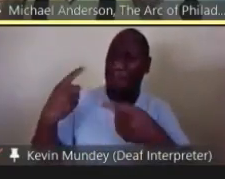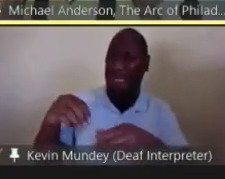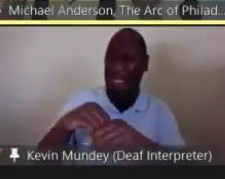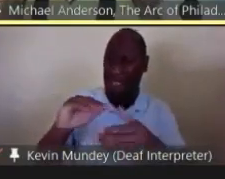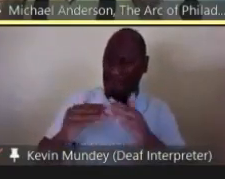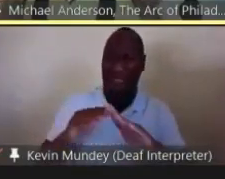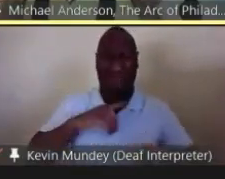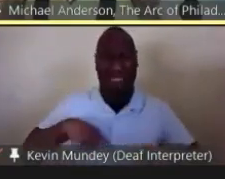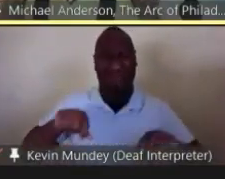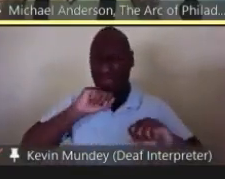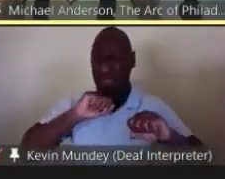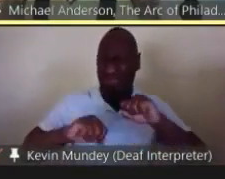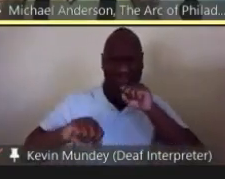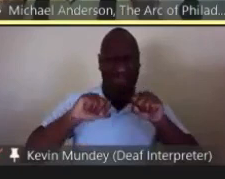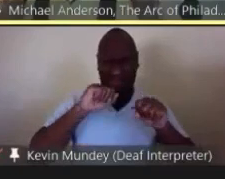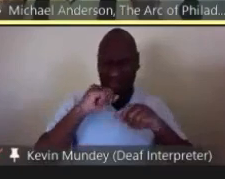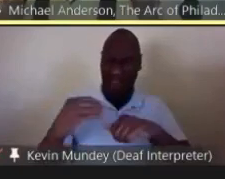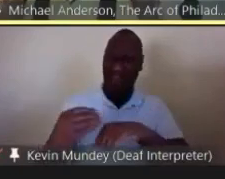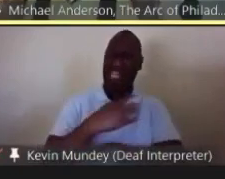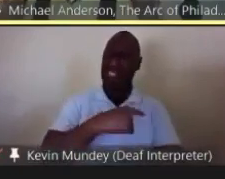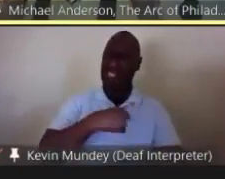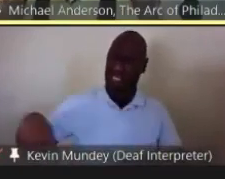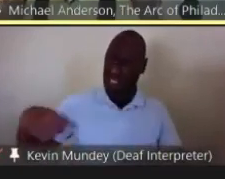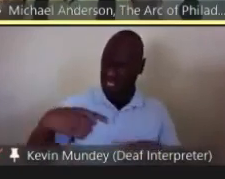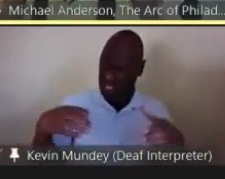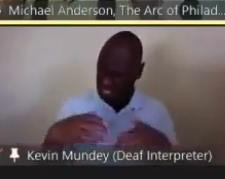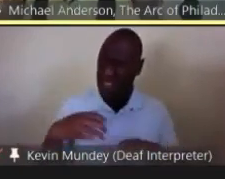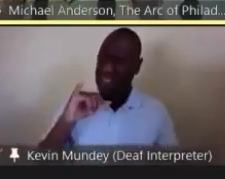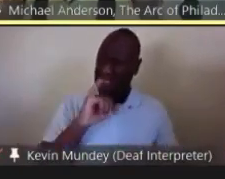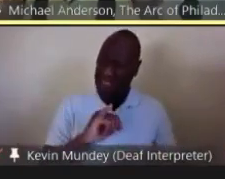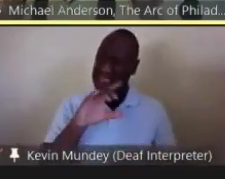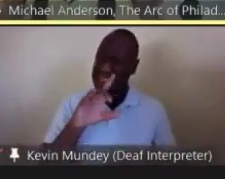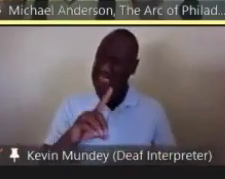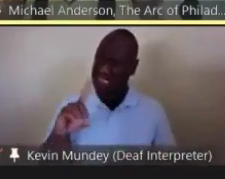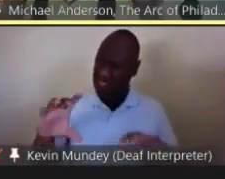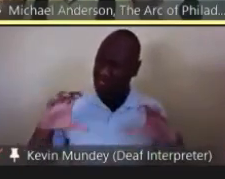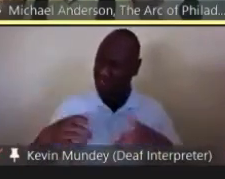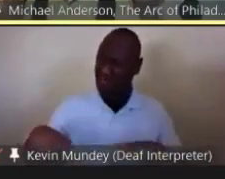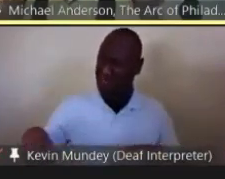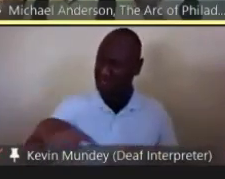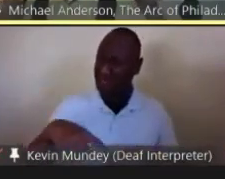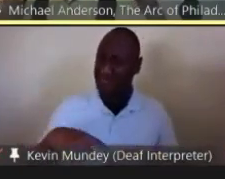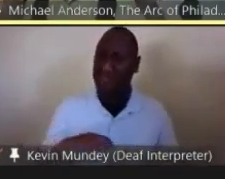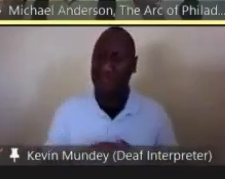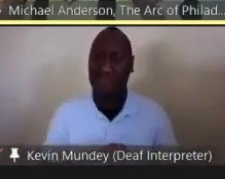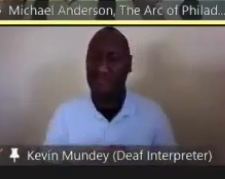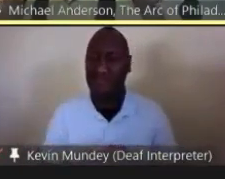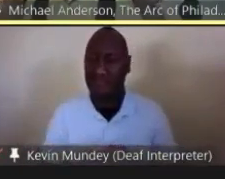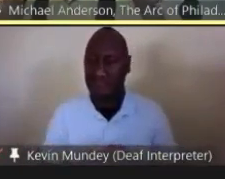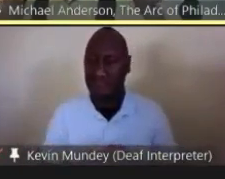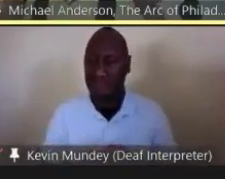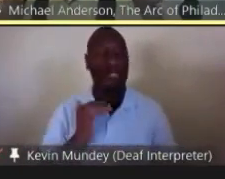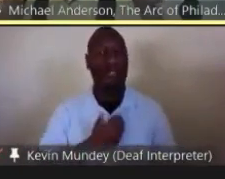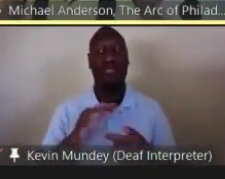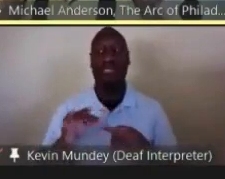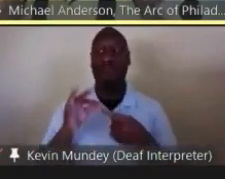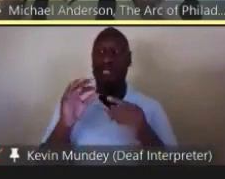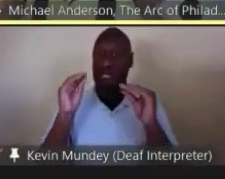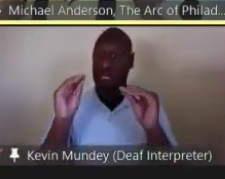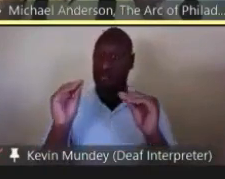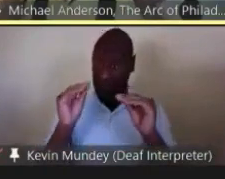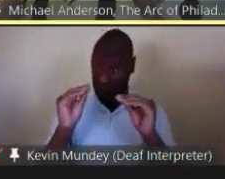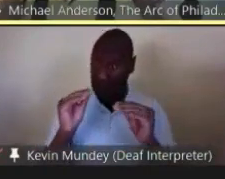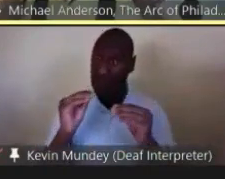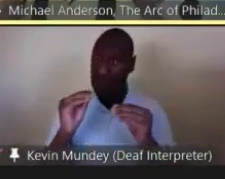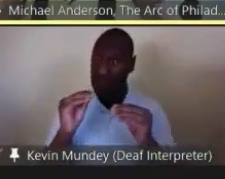affect people in the IDD community. Our special ed program assists parents